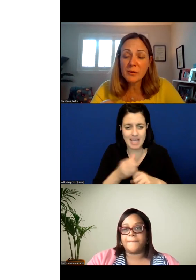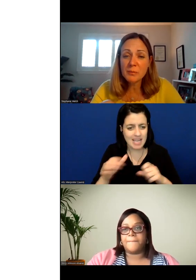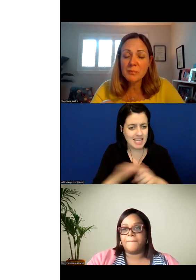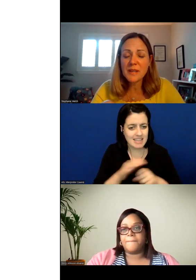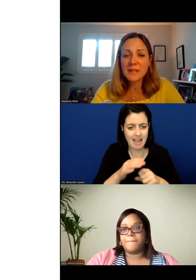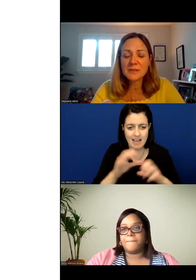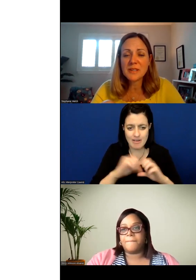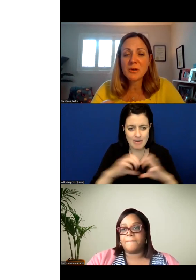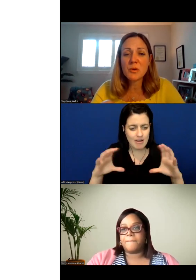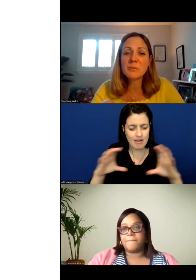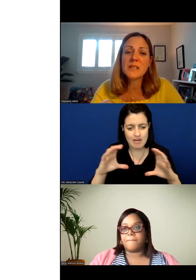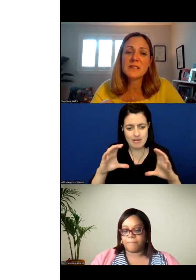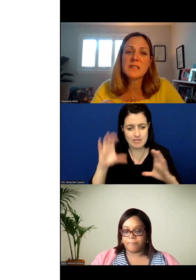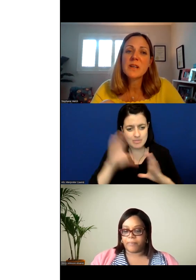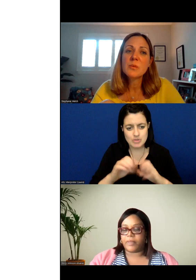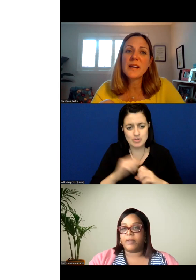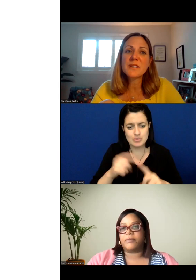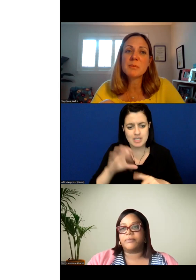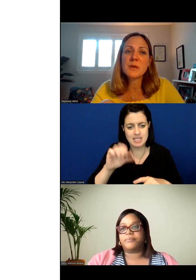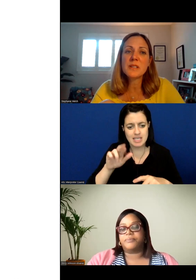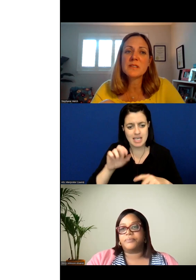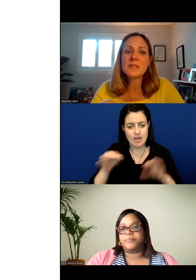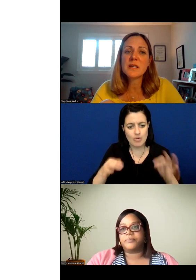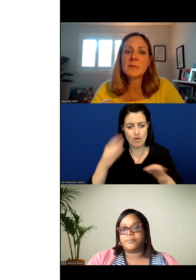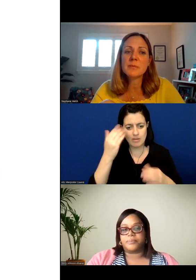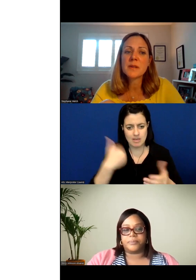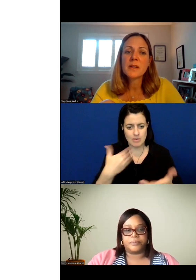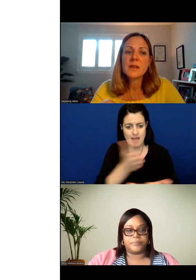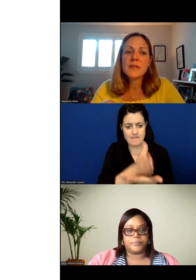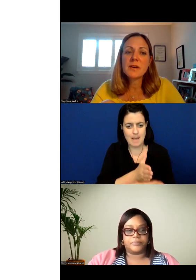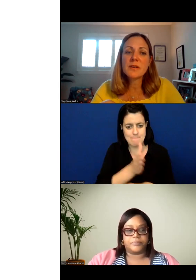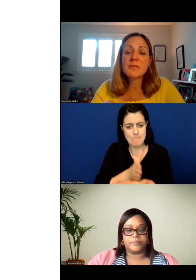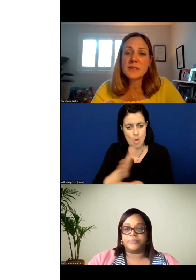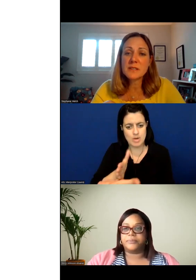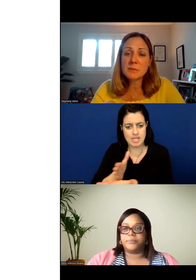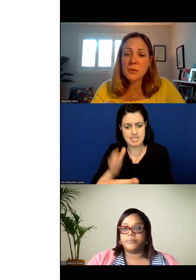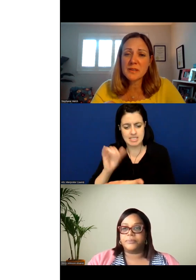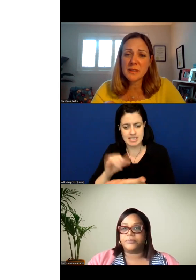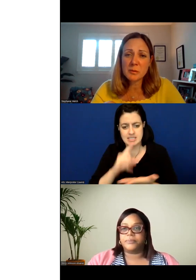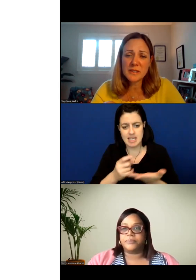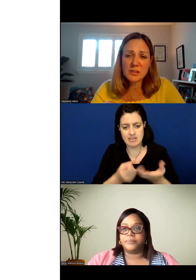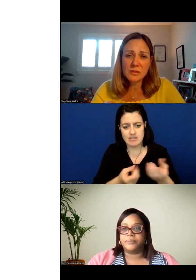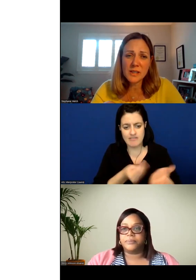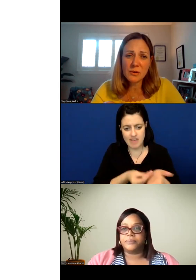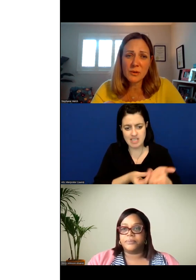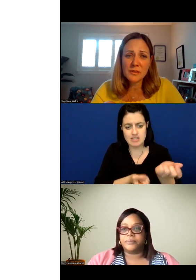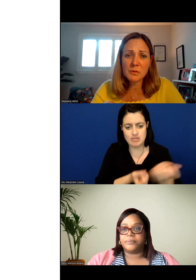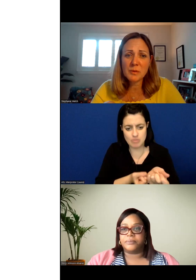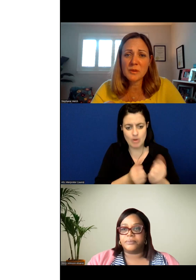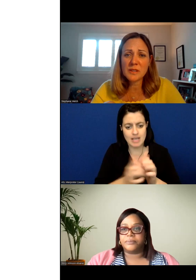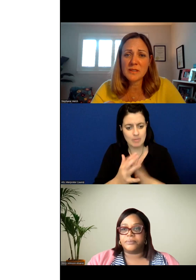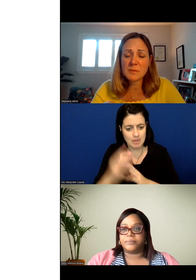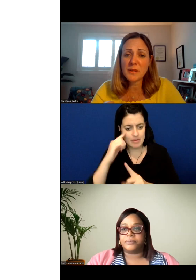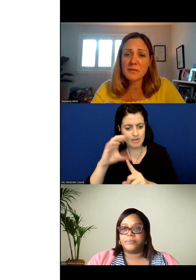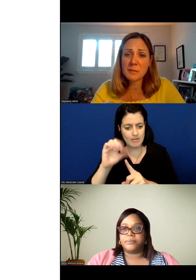whole picture with care court, because we have components that are the funding to support the implementation of Care Court that